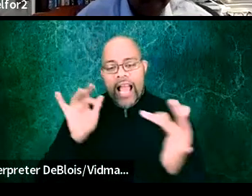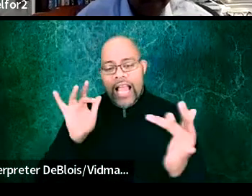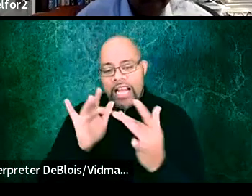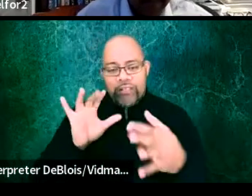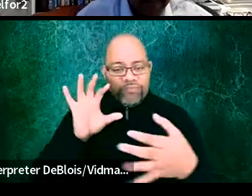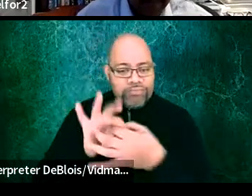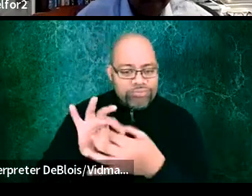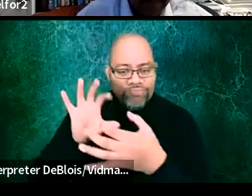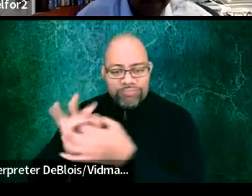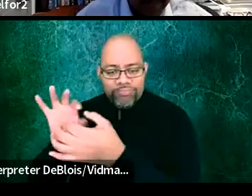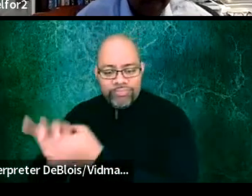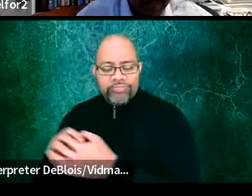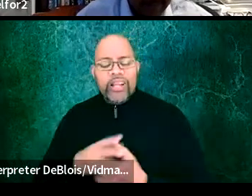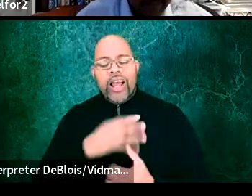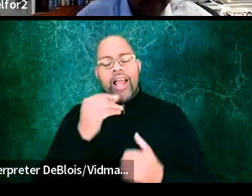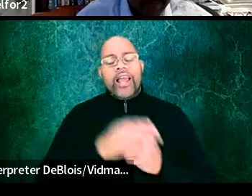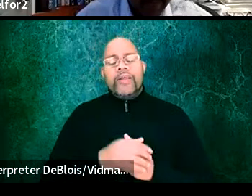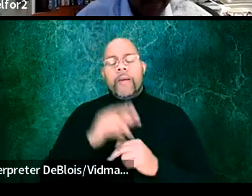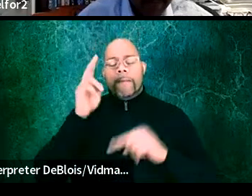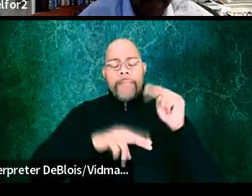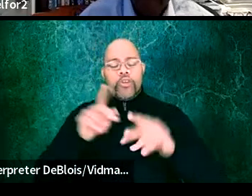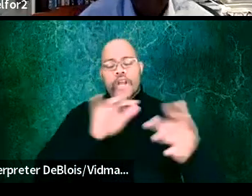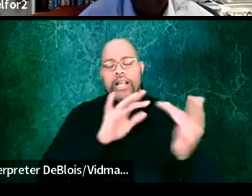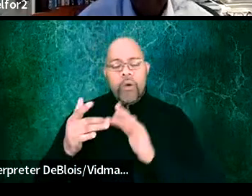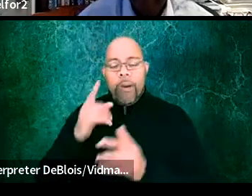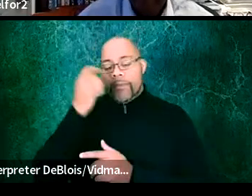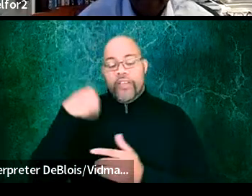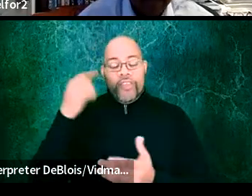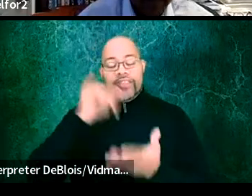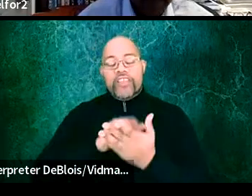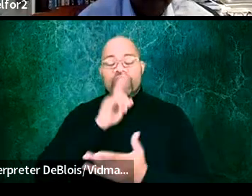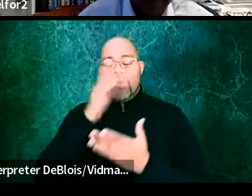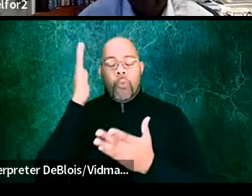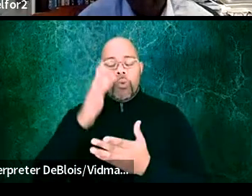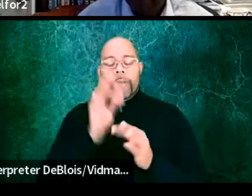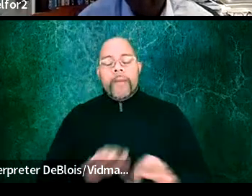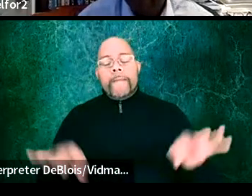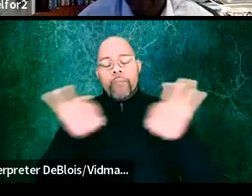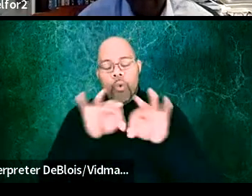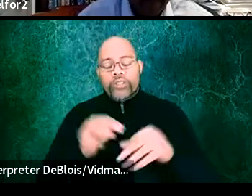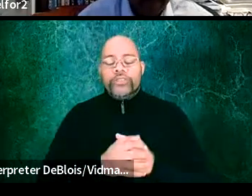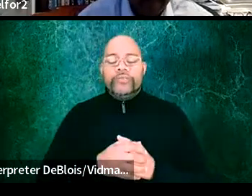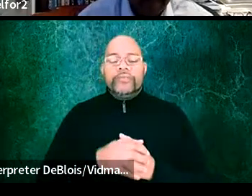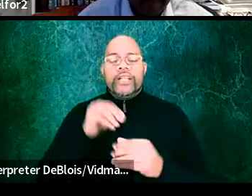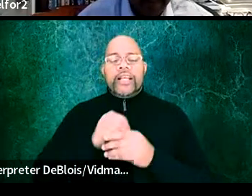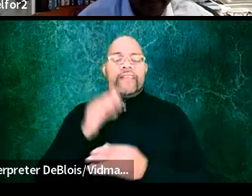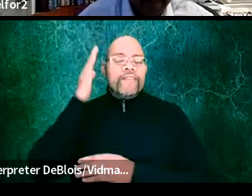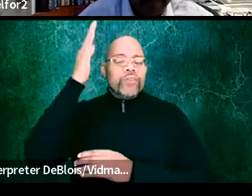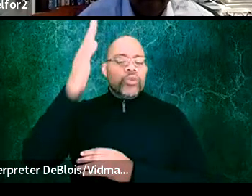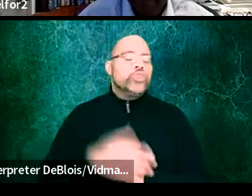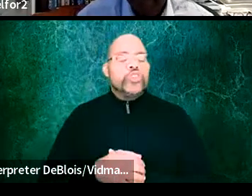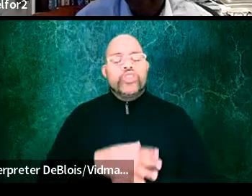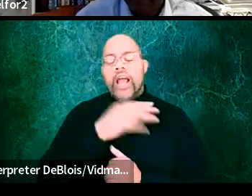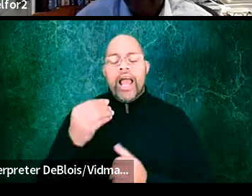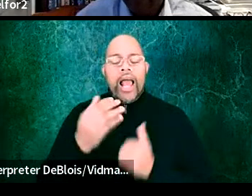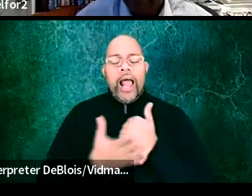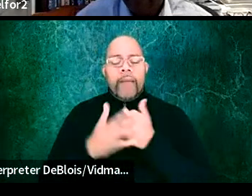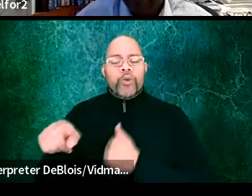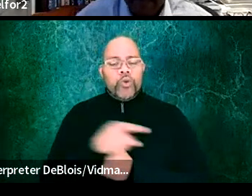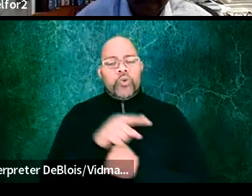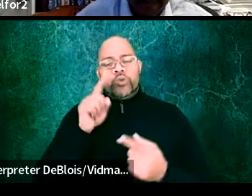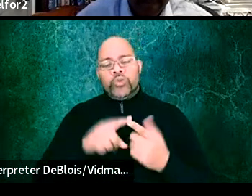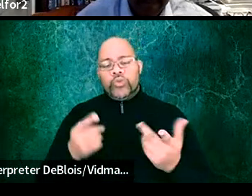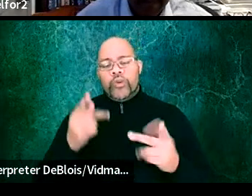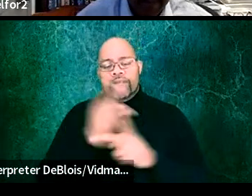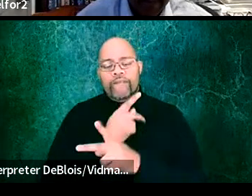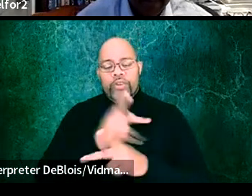connections and building your networks, because I think it's really going to be important in the future and helping you to,